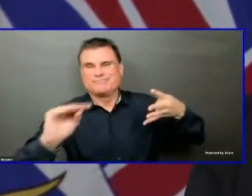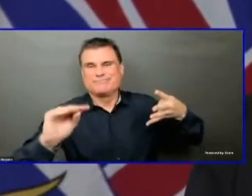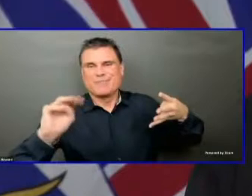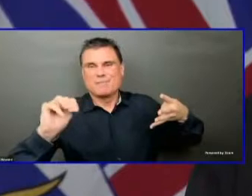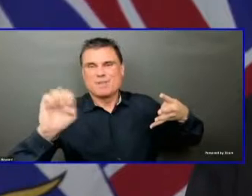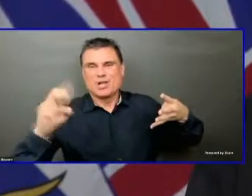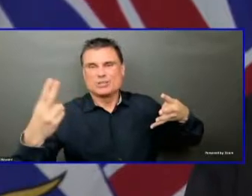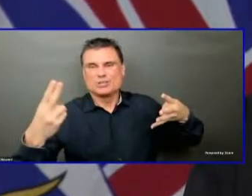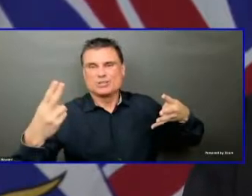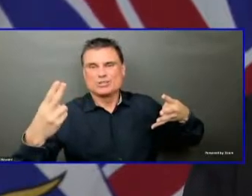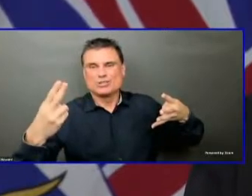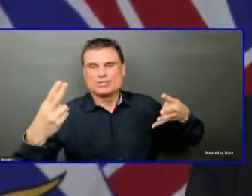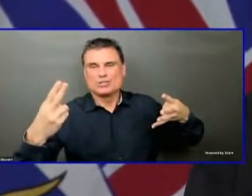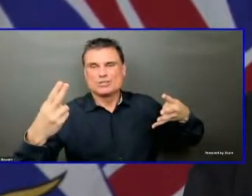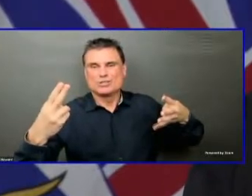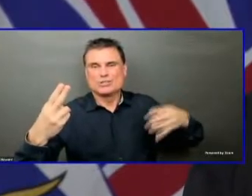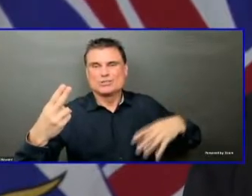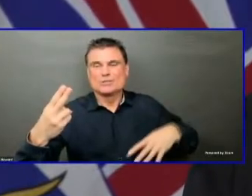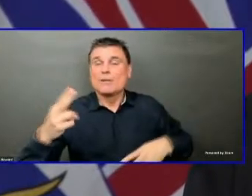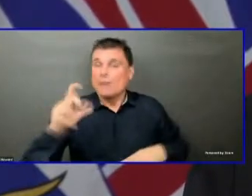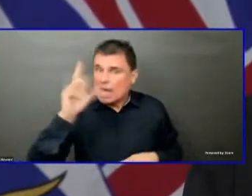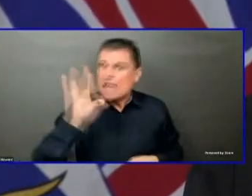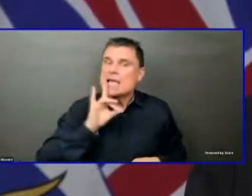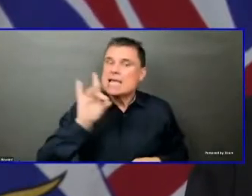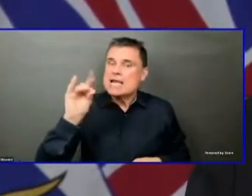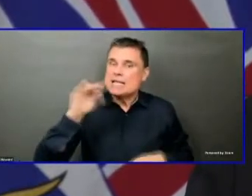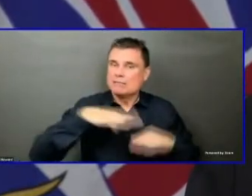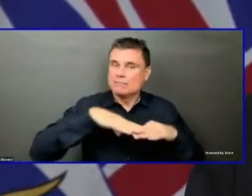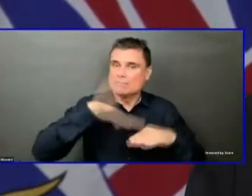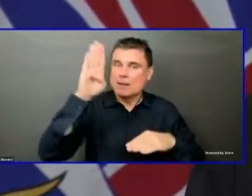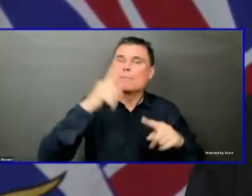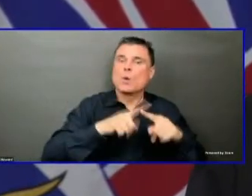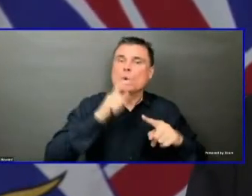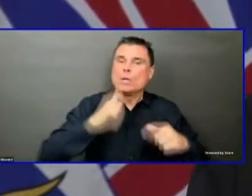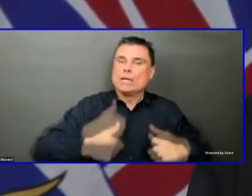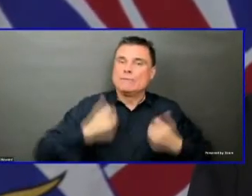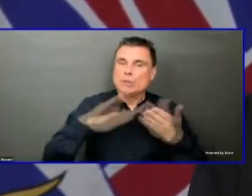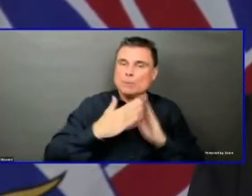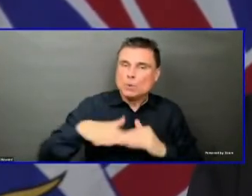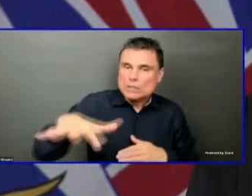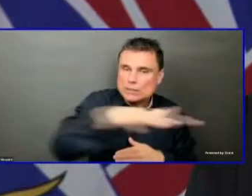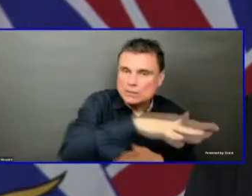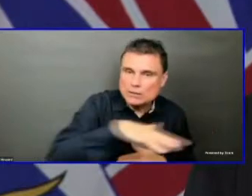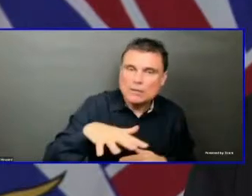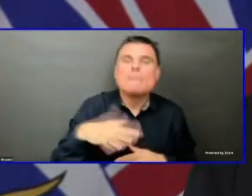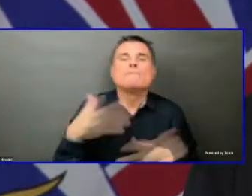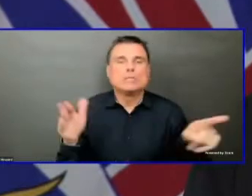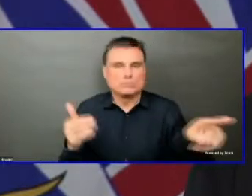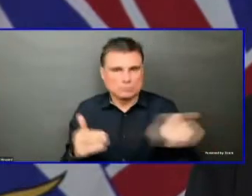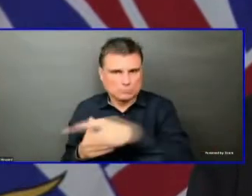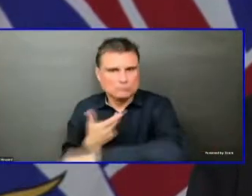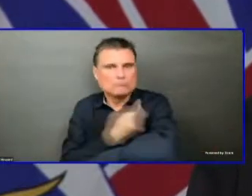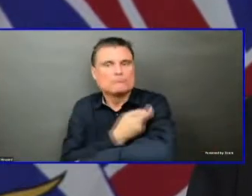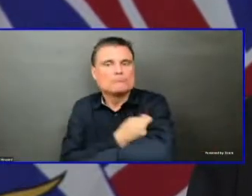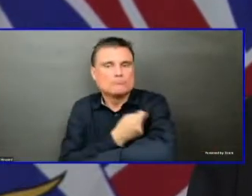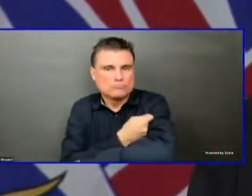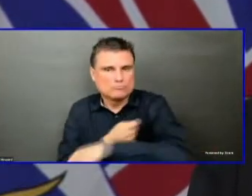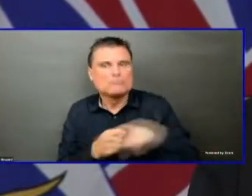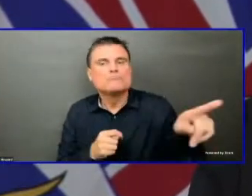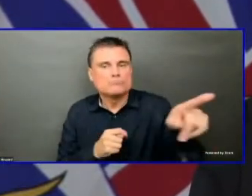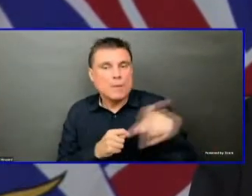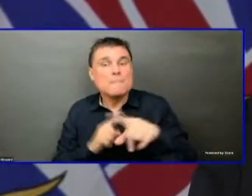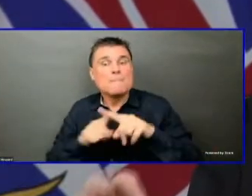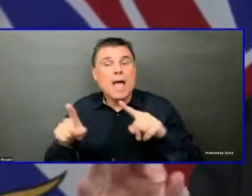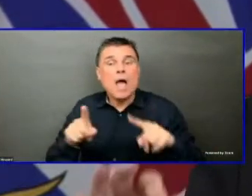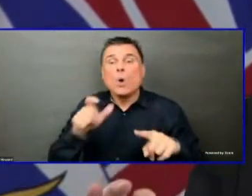people are people who live in care homes, long-term care, assisted living. So yes, we are putting in place a couple of things.